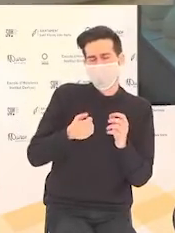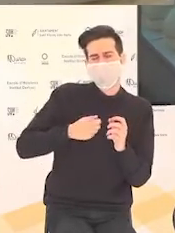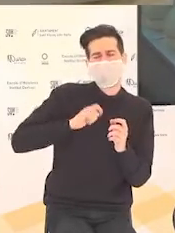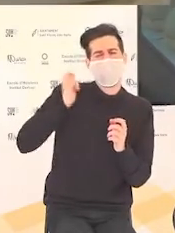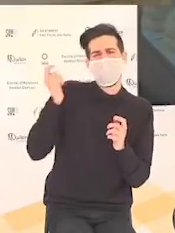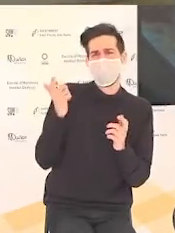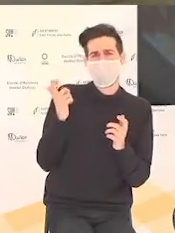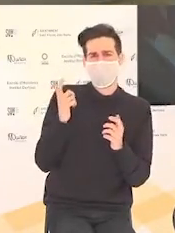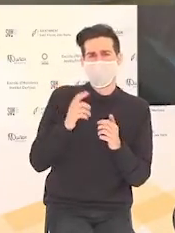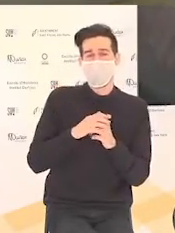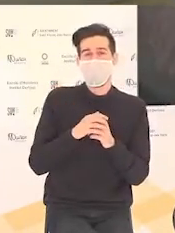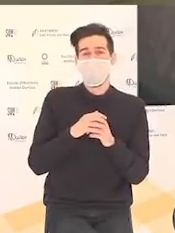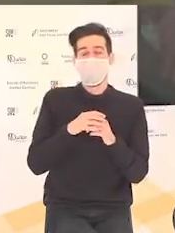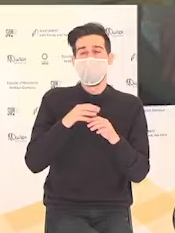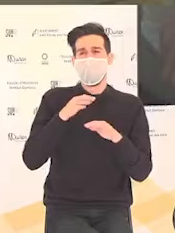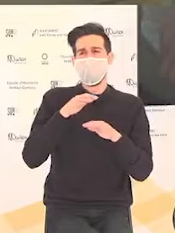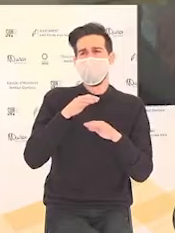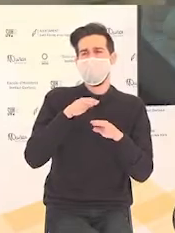el equilibrio entre ambos.